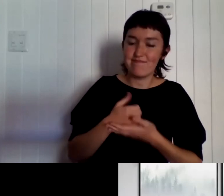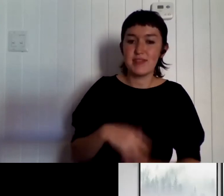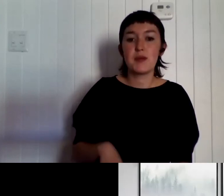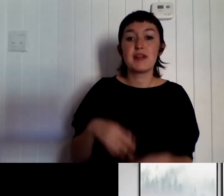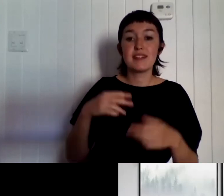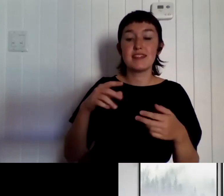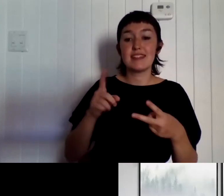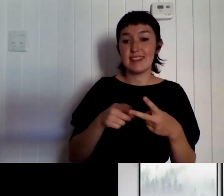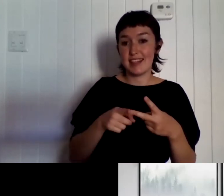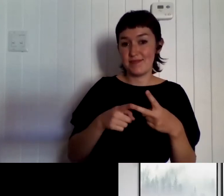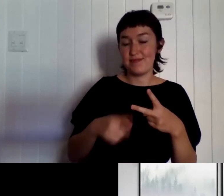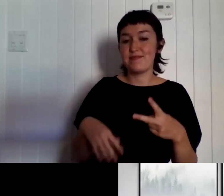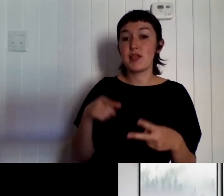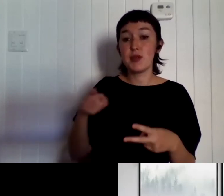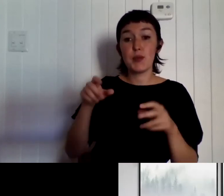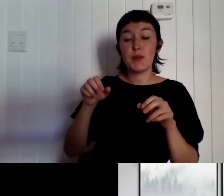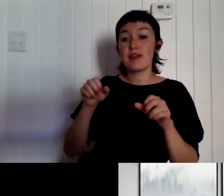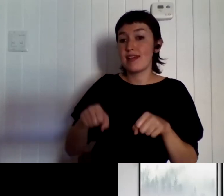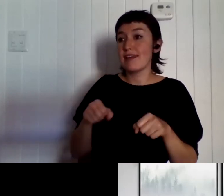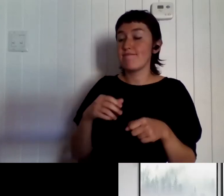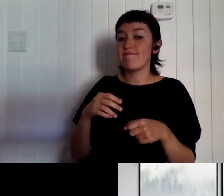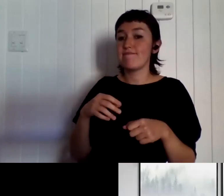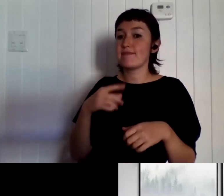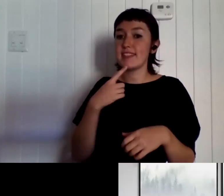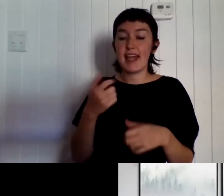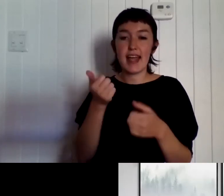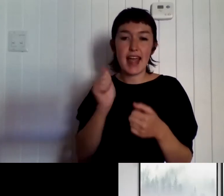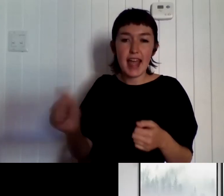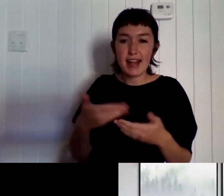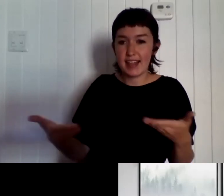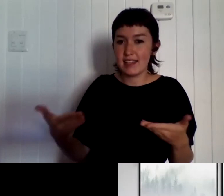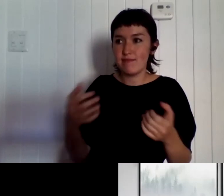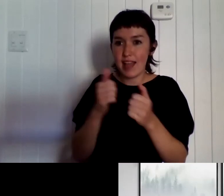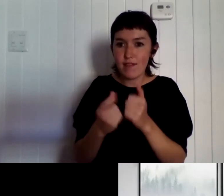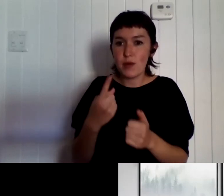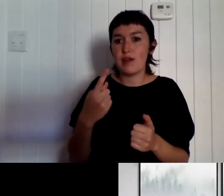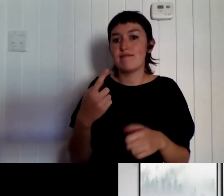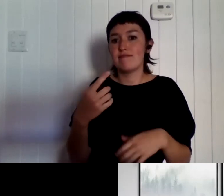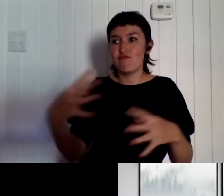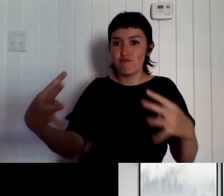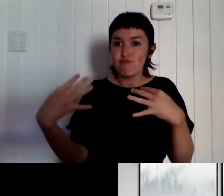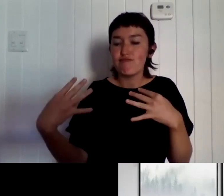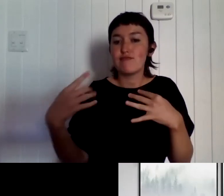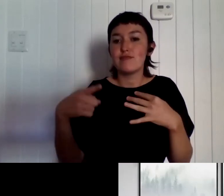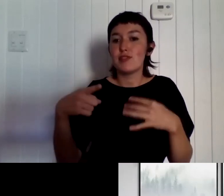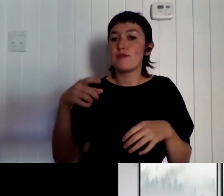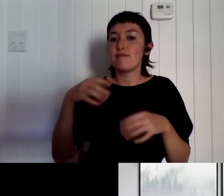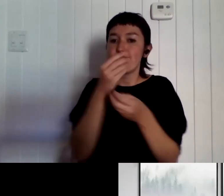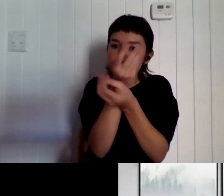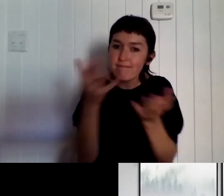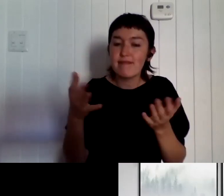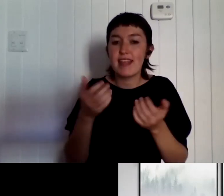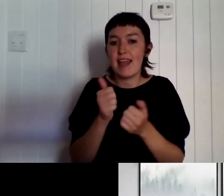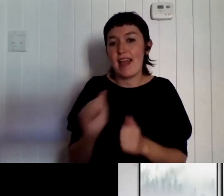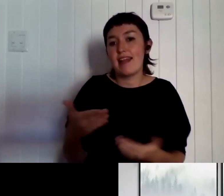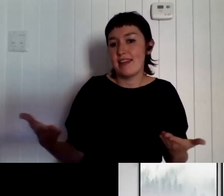one thing about anything. It can be as big picture, significant, important, or little and small, but you